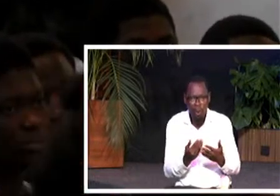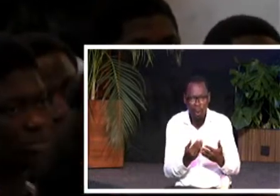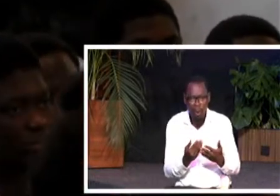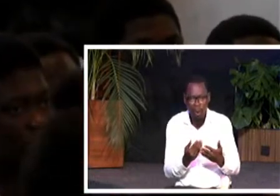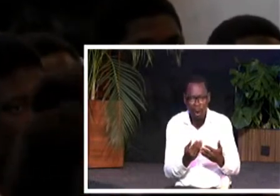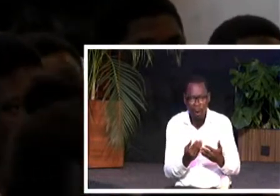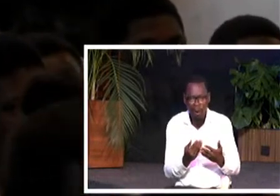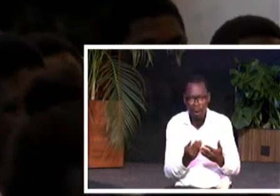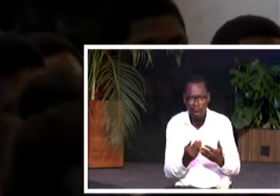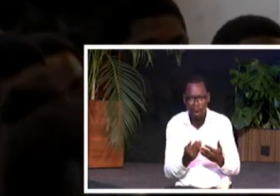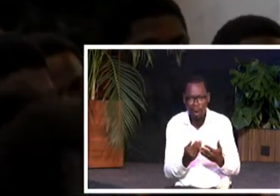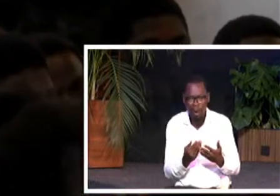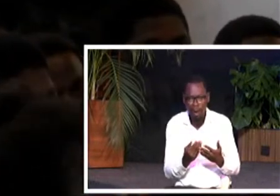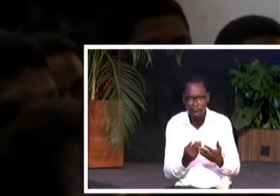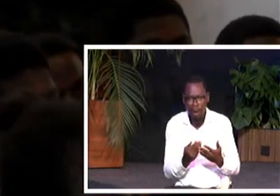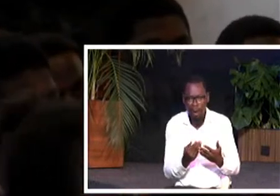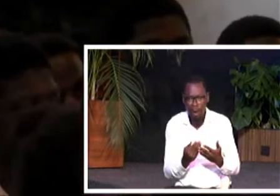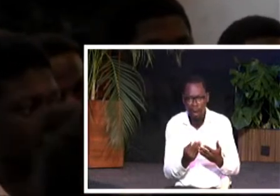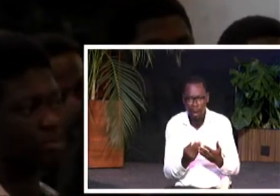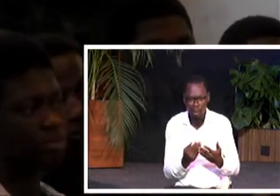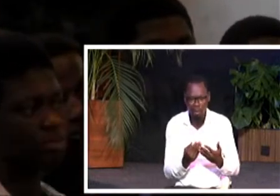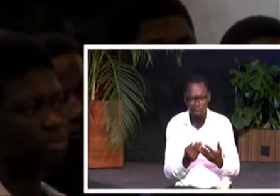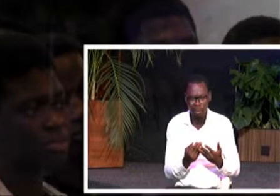get organic food today?